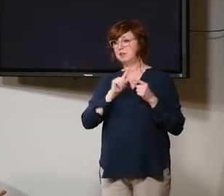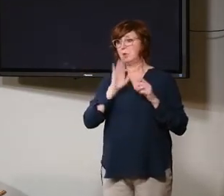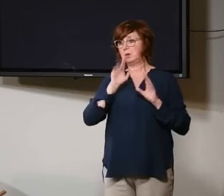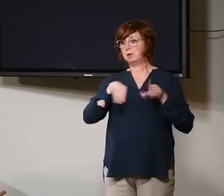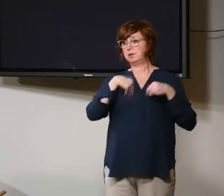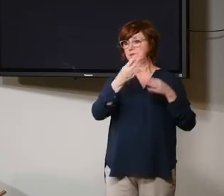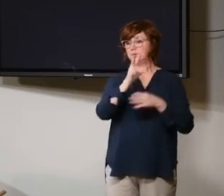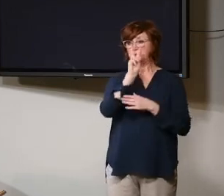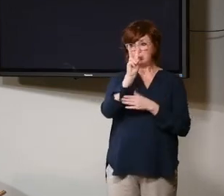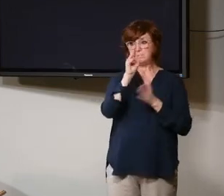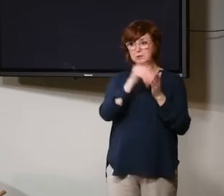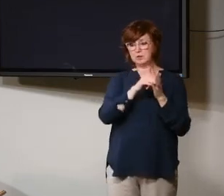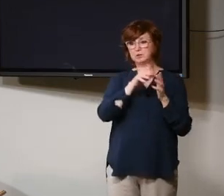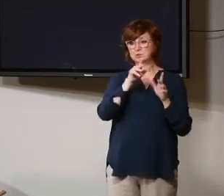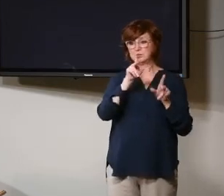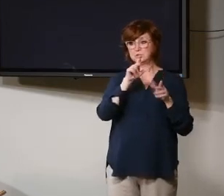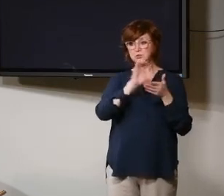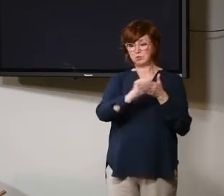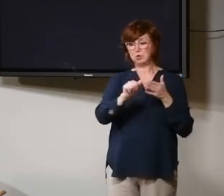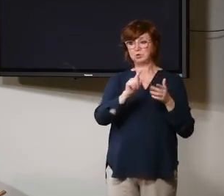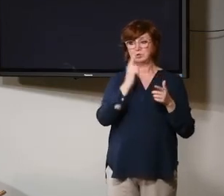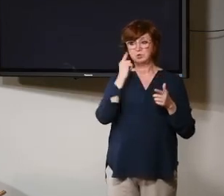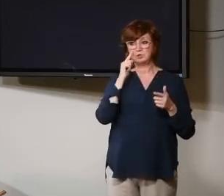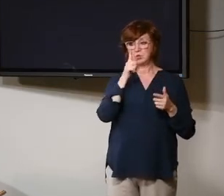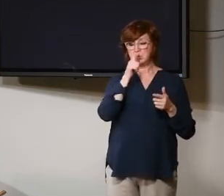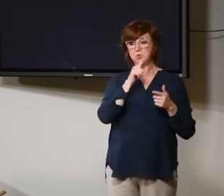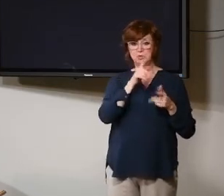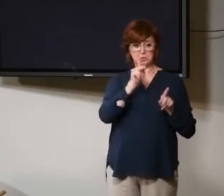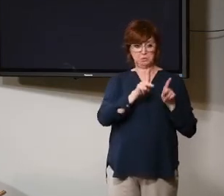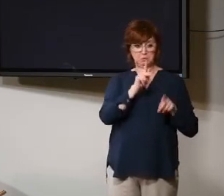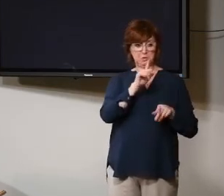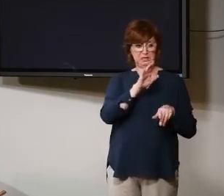that are on EI or have lost their job due to